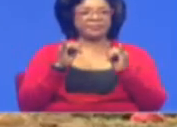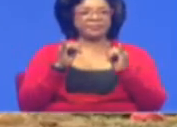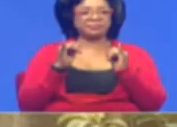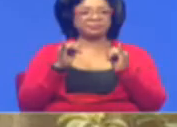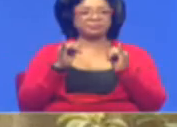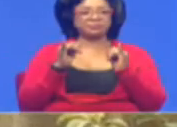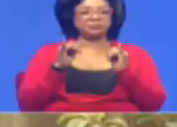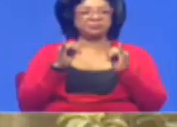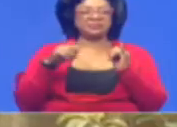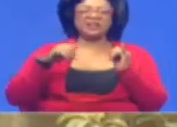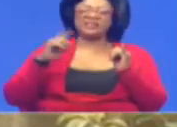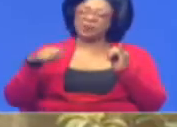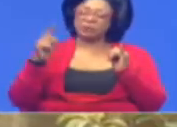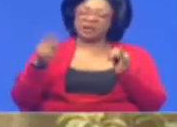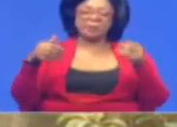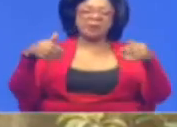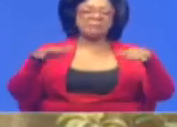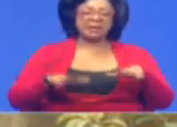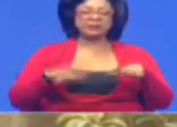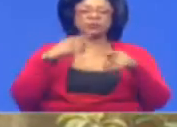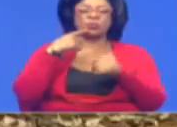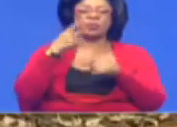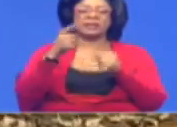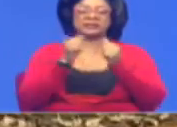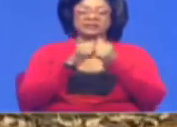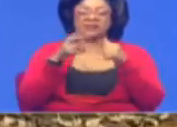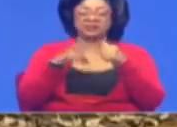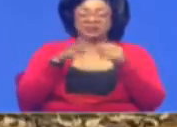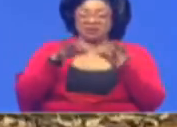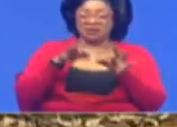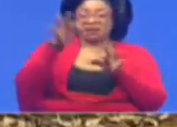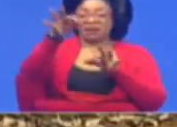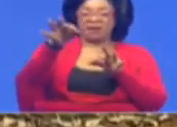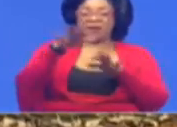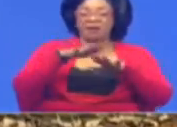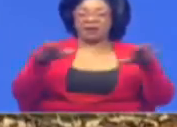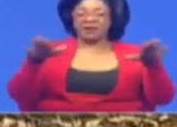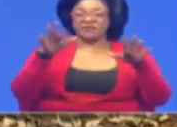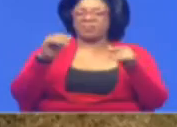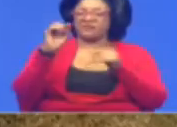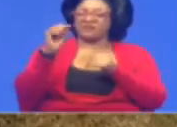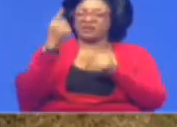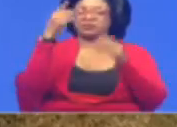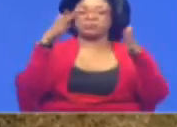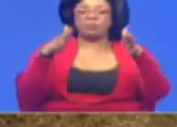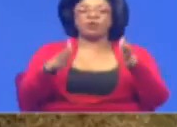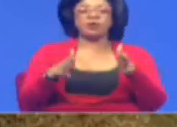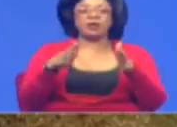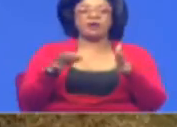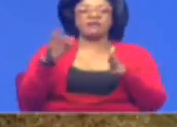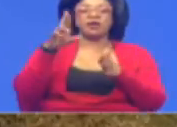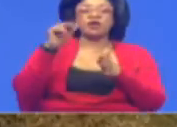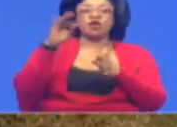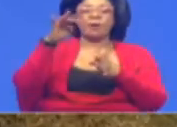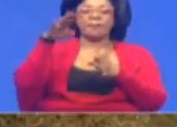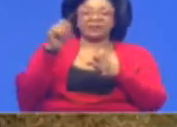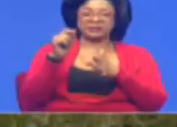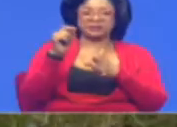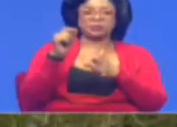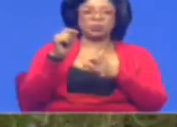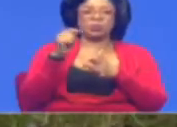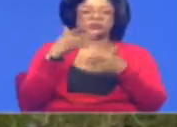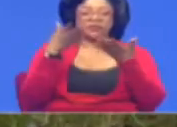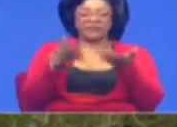Thousands have been buried in the 117-acre piece of land since the first body, that of Robert Lockhead, was interred in